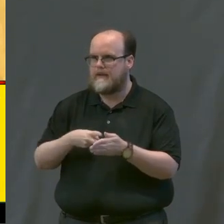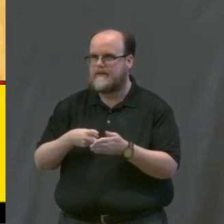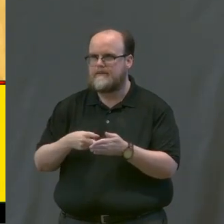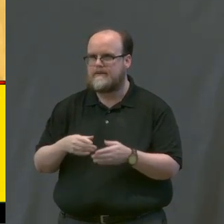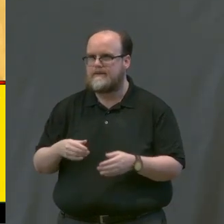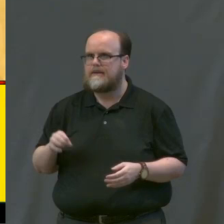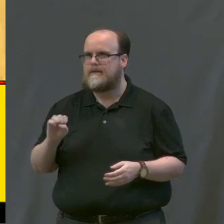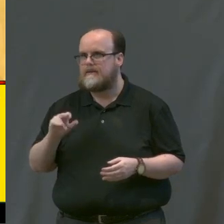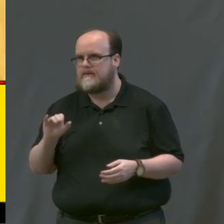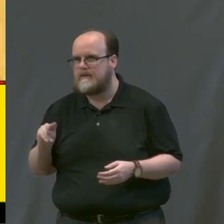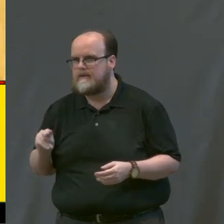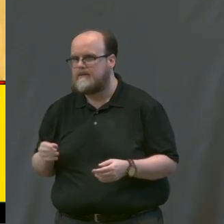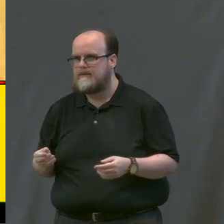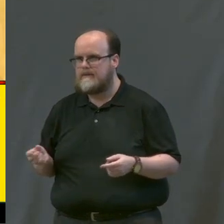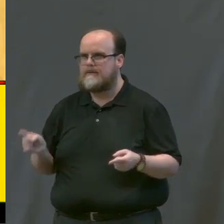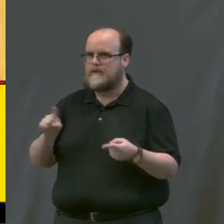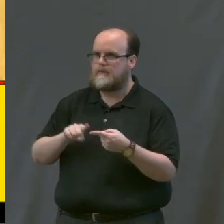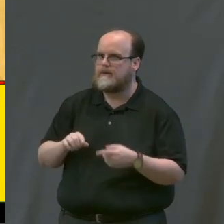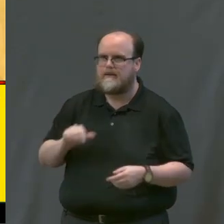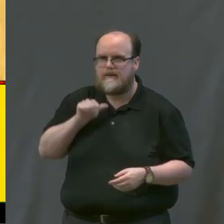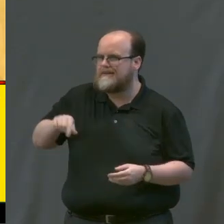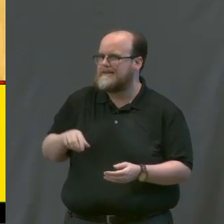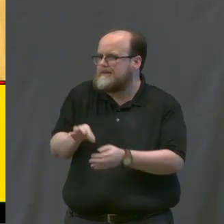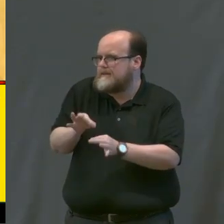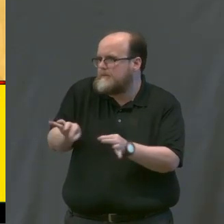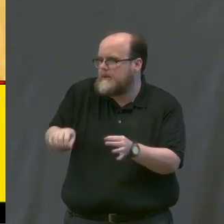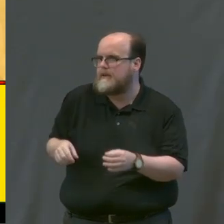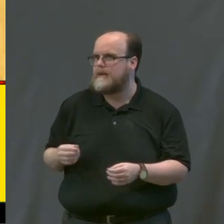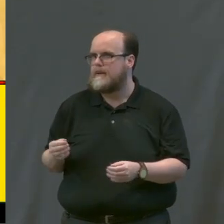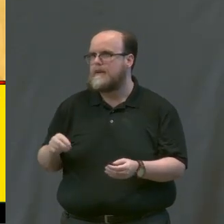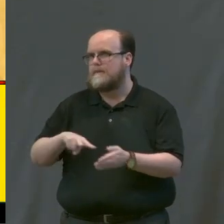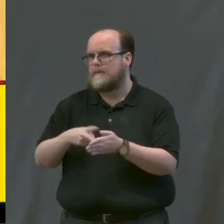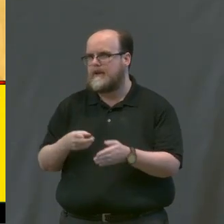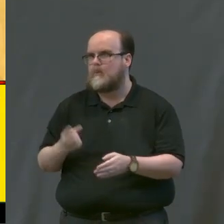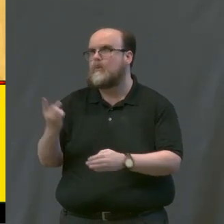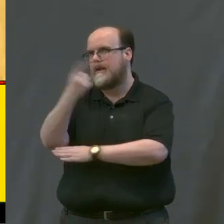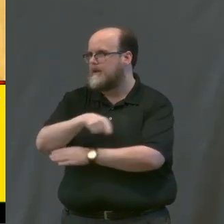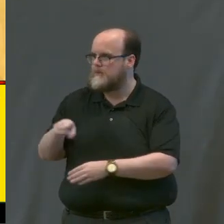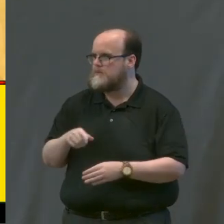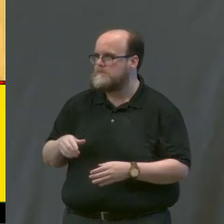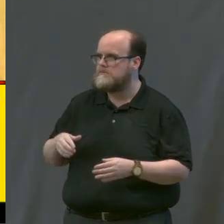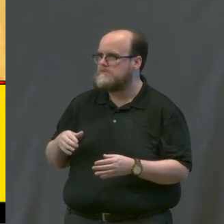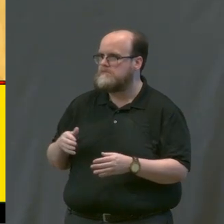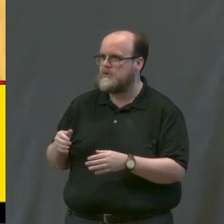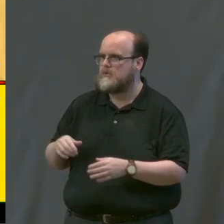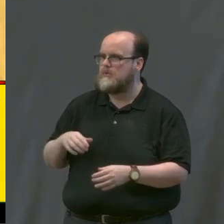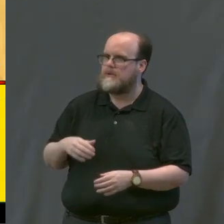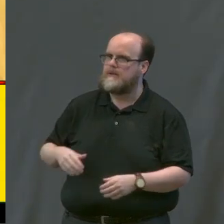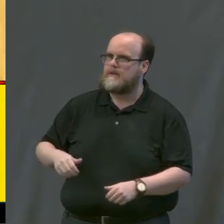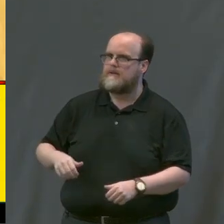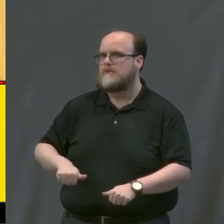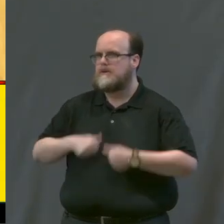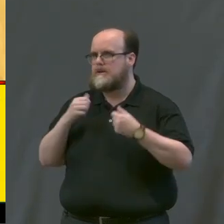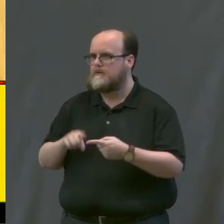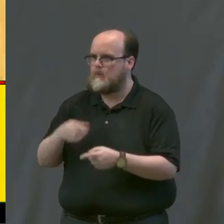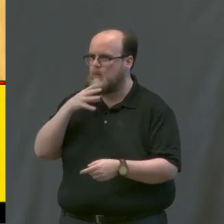to the point of. It doesn't just simply mean, okay, till the day you live to the ripe old age and you die,